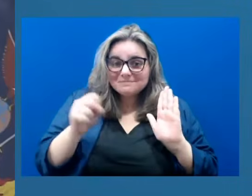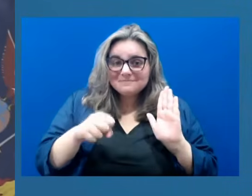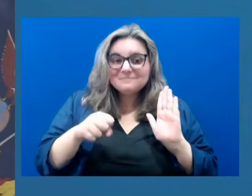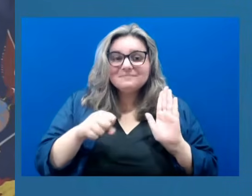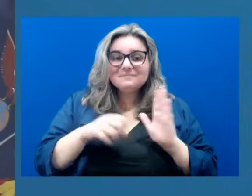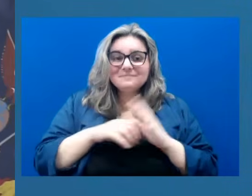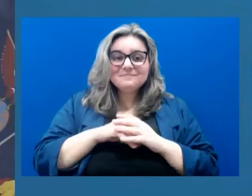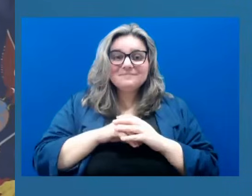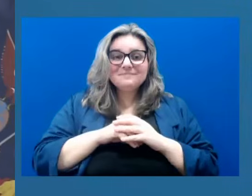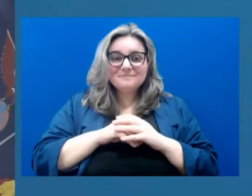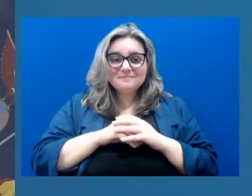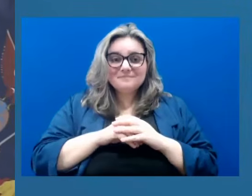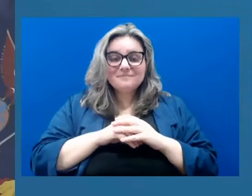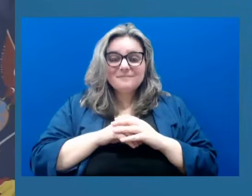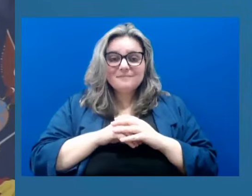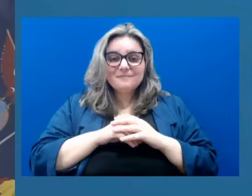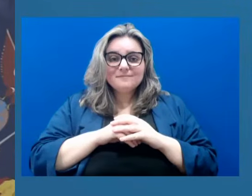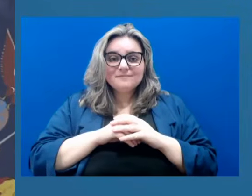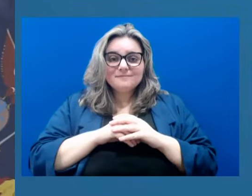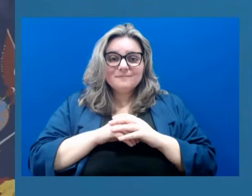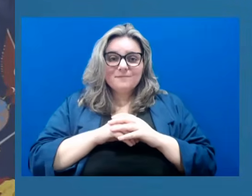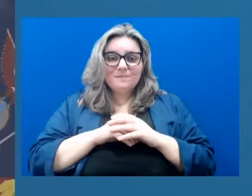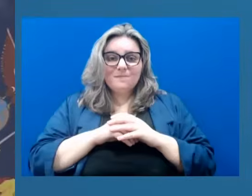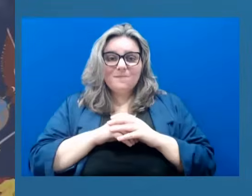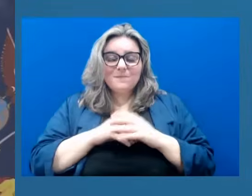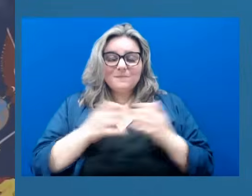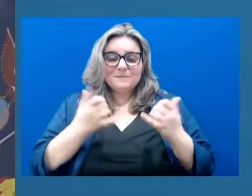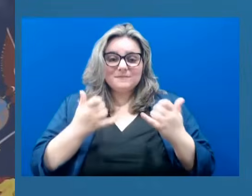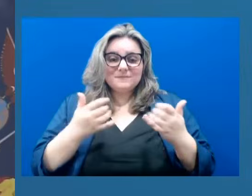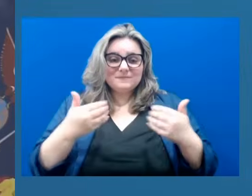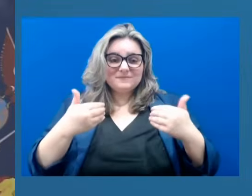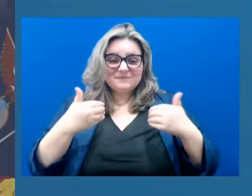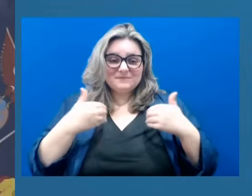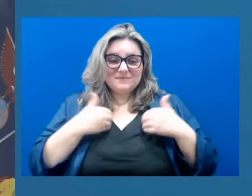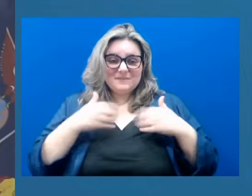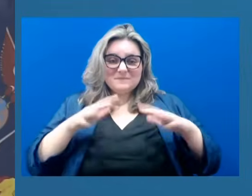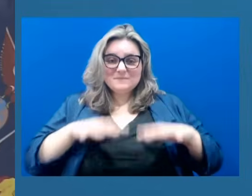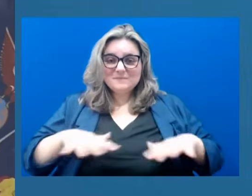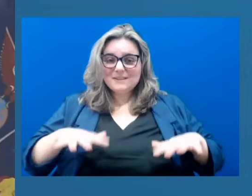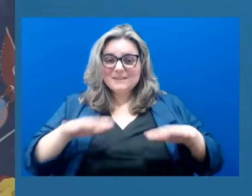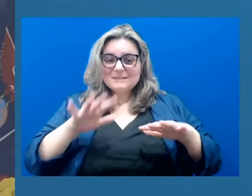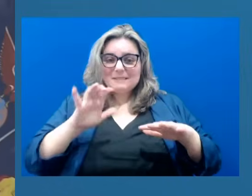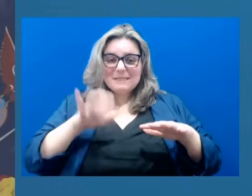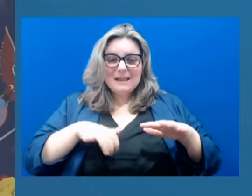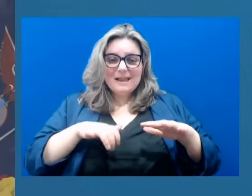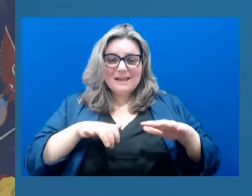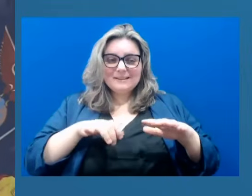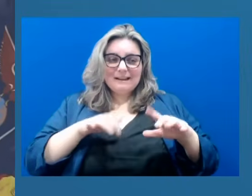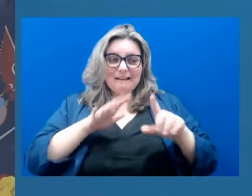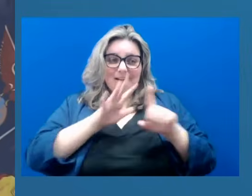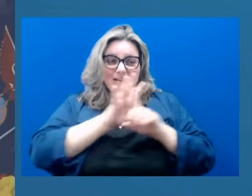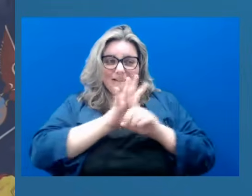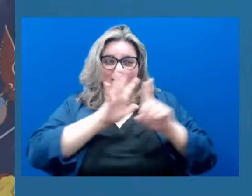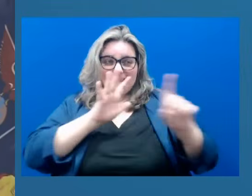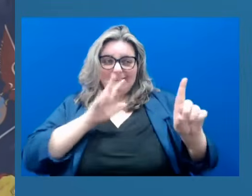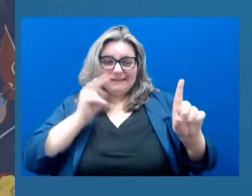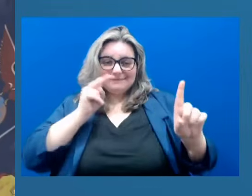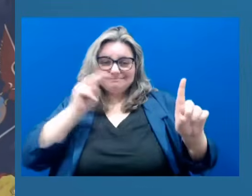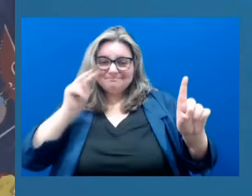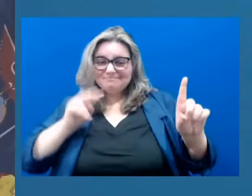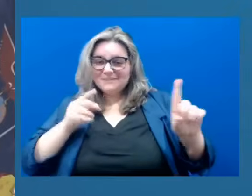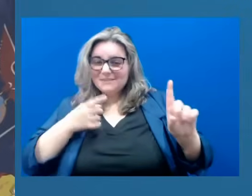in a place that is foreign to him because he's always been a partner